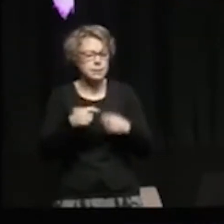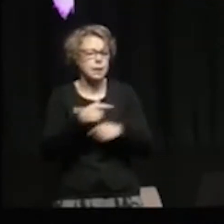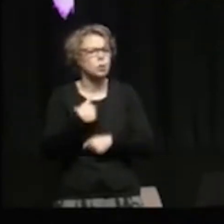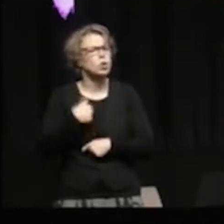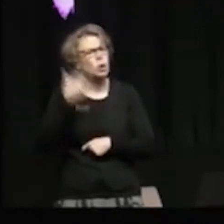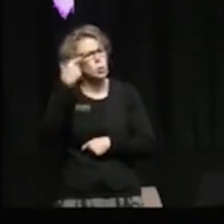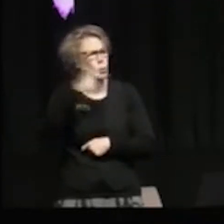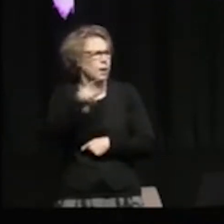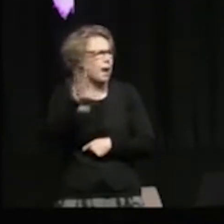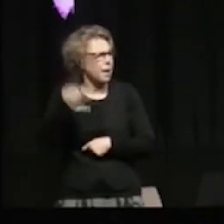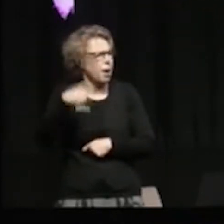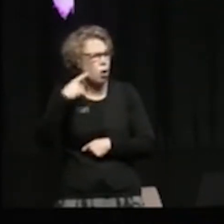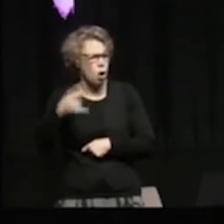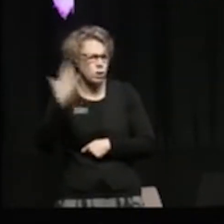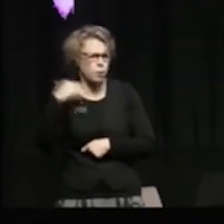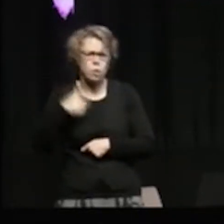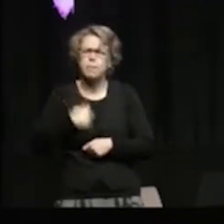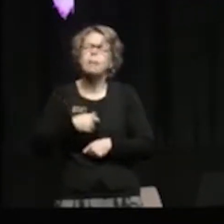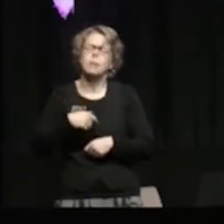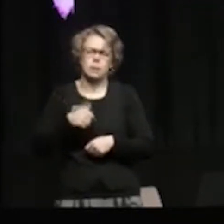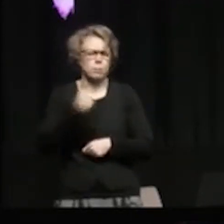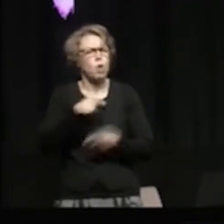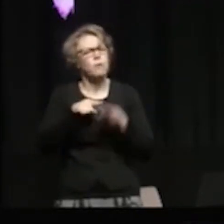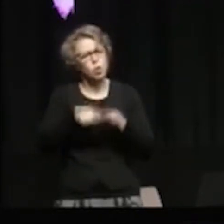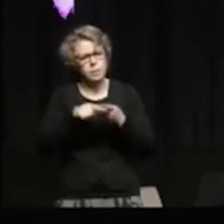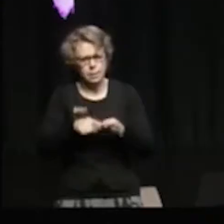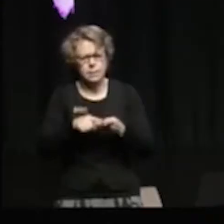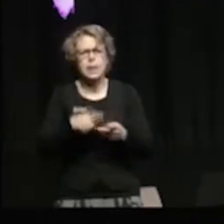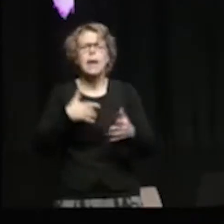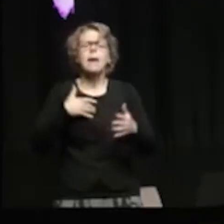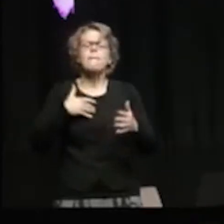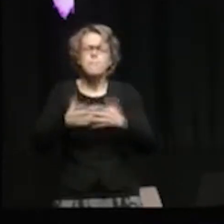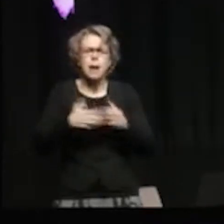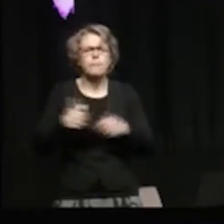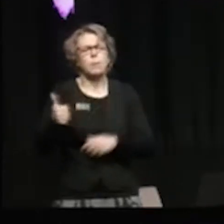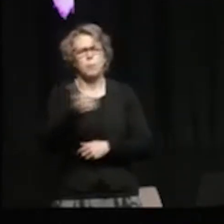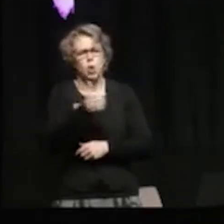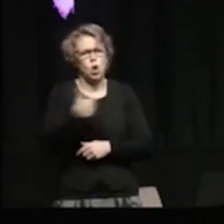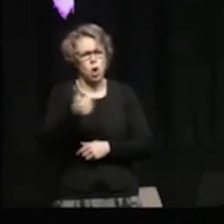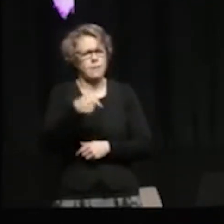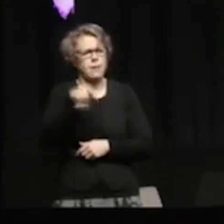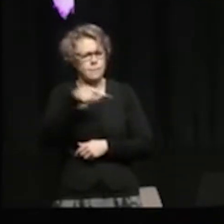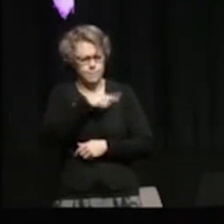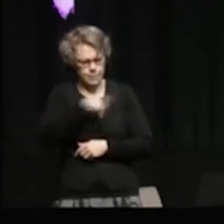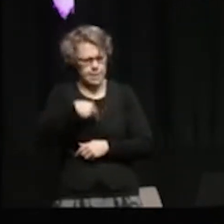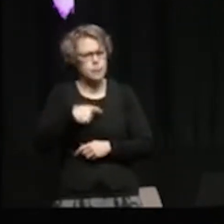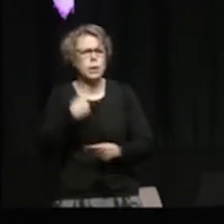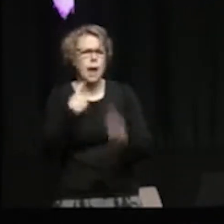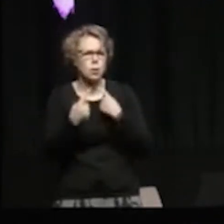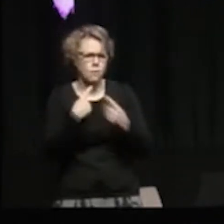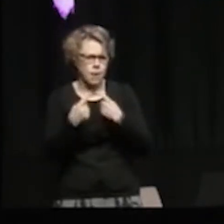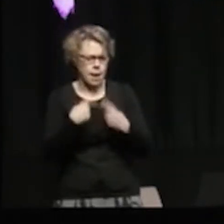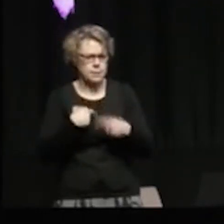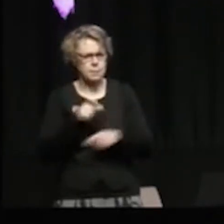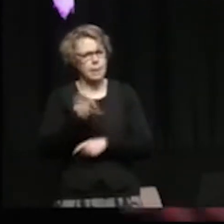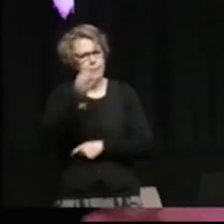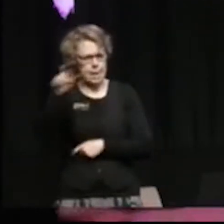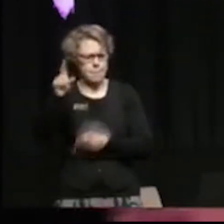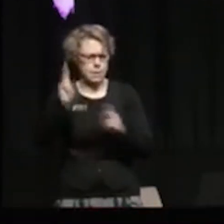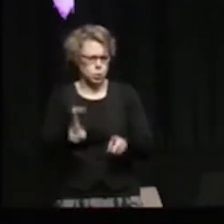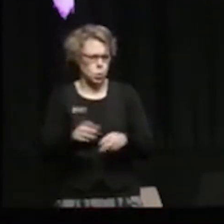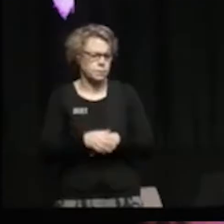know you think you've heard it before, but it's always good to hear it again, why do you think we need a forum like this? Mm-hmm. Well,